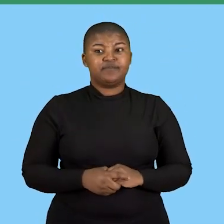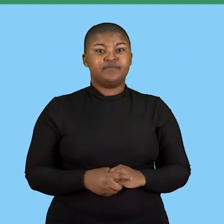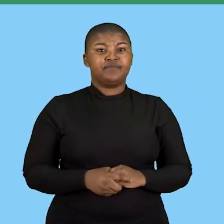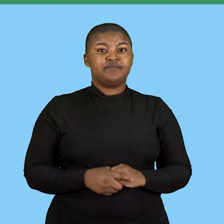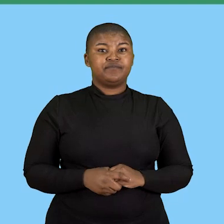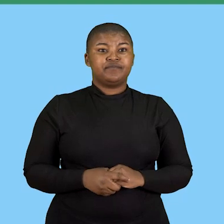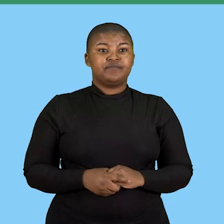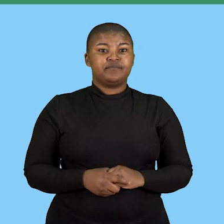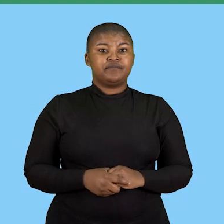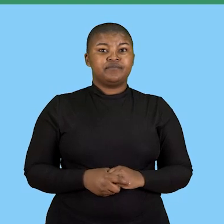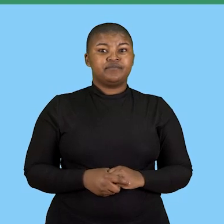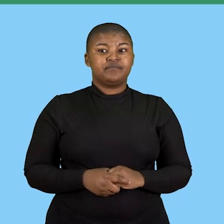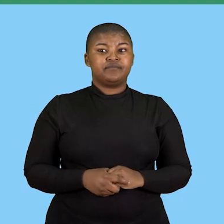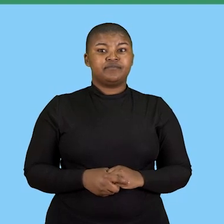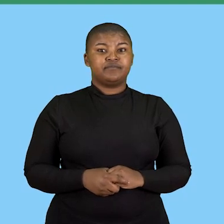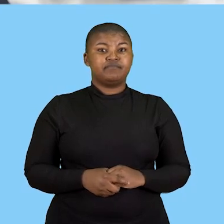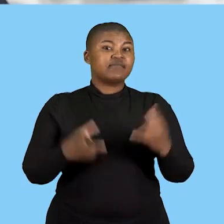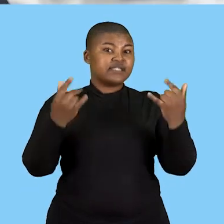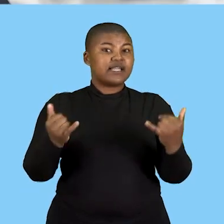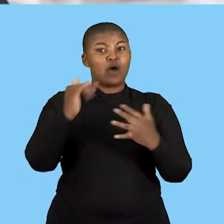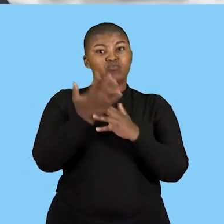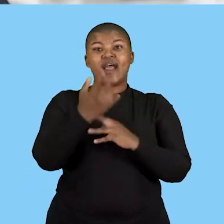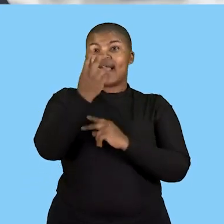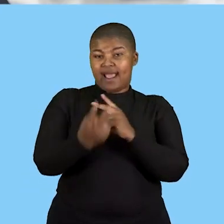with that being said, we